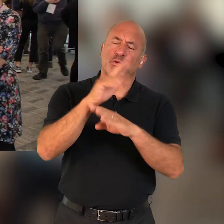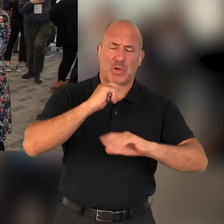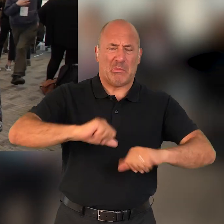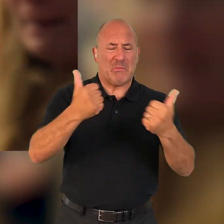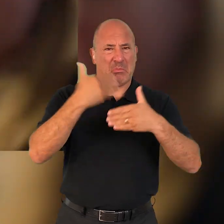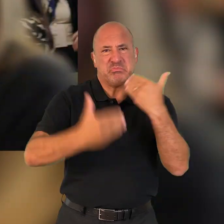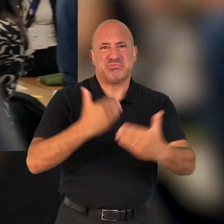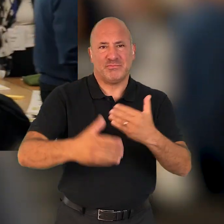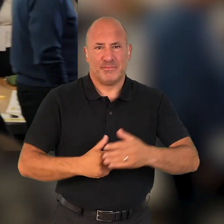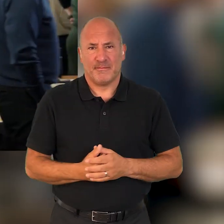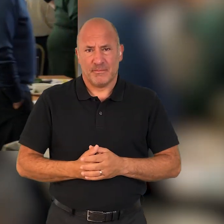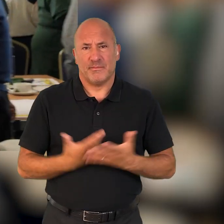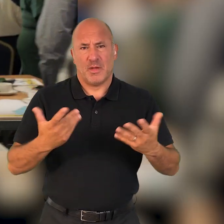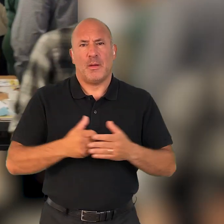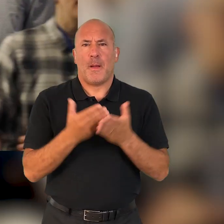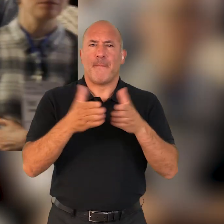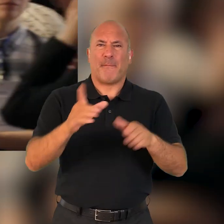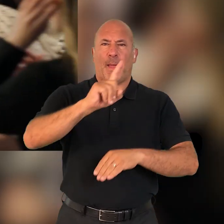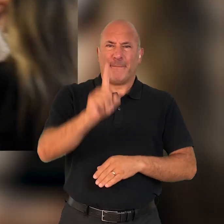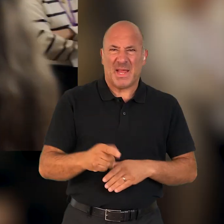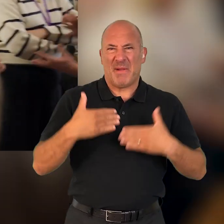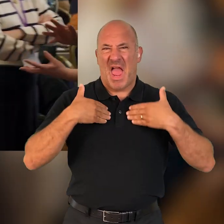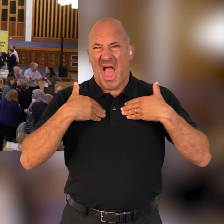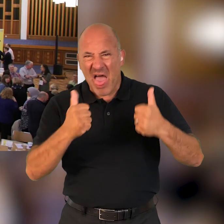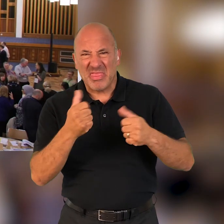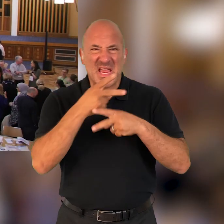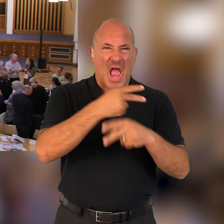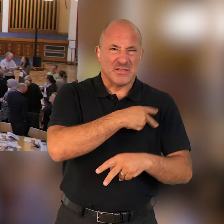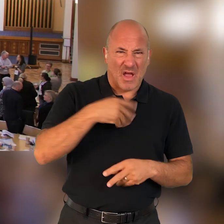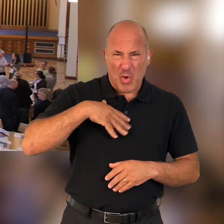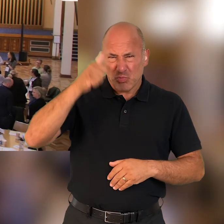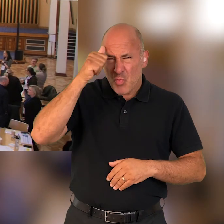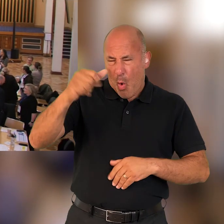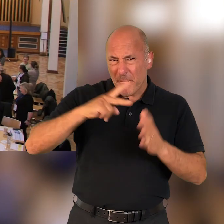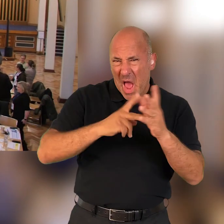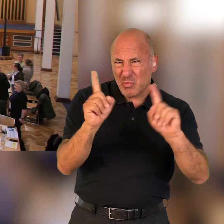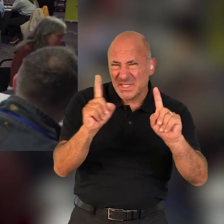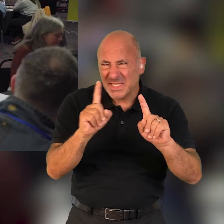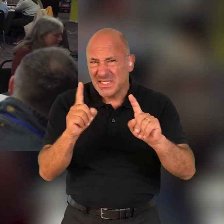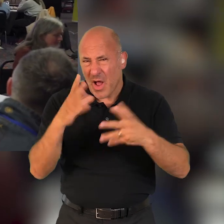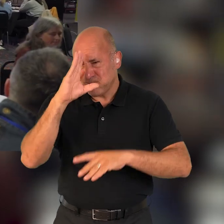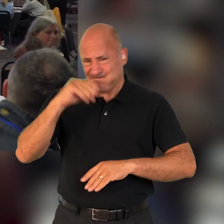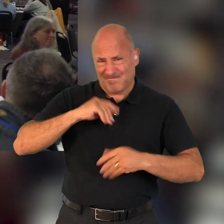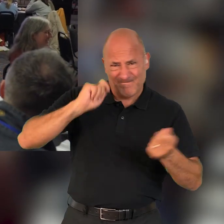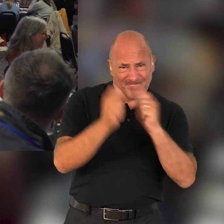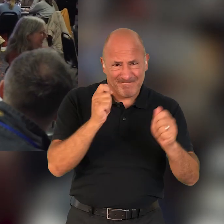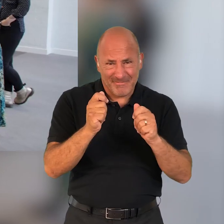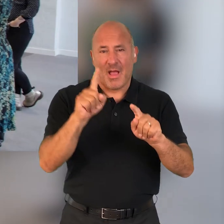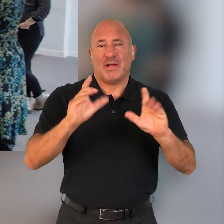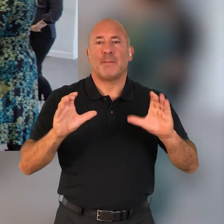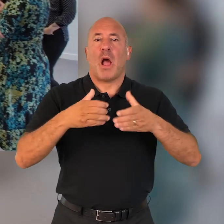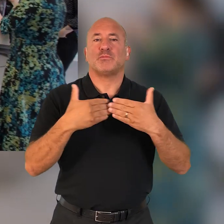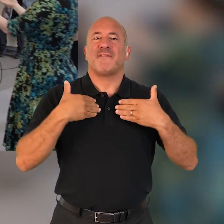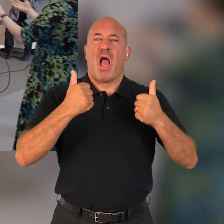To understand what the public and health and care staff want to see in the plan and inform its development, the Department of Health and Social Care invited staff and users